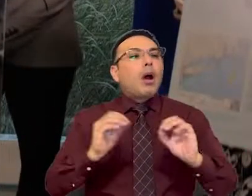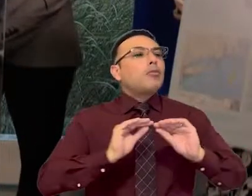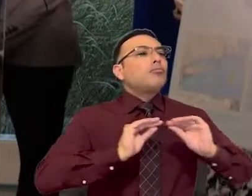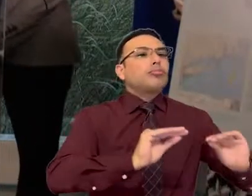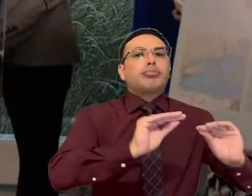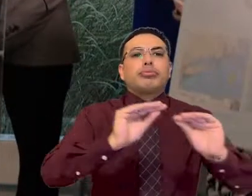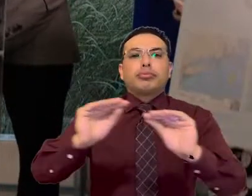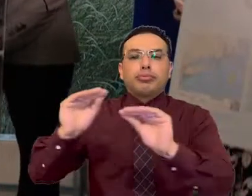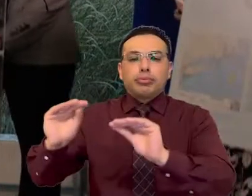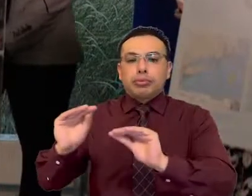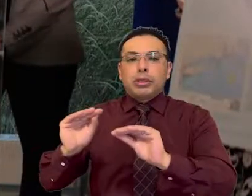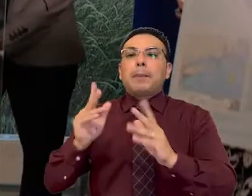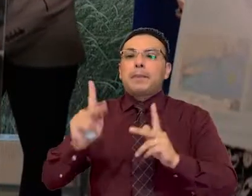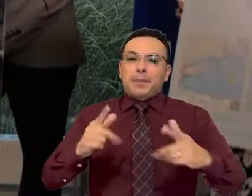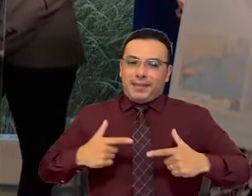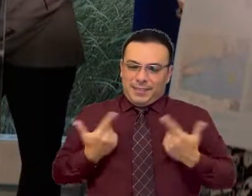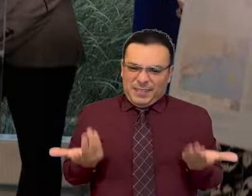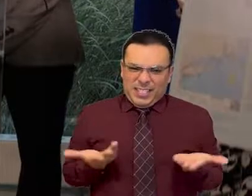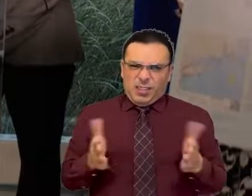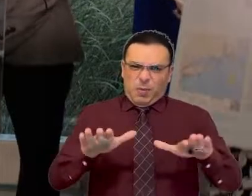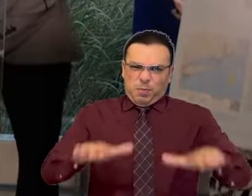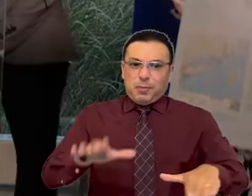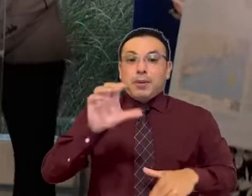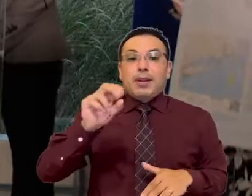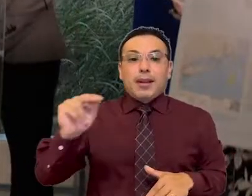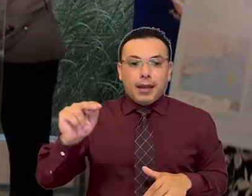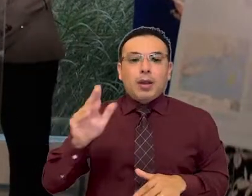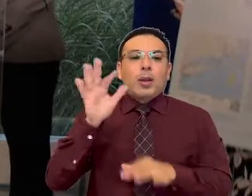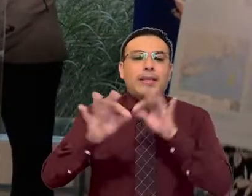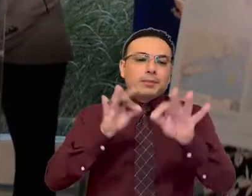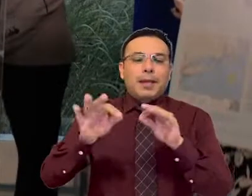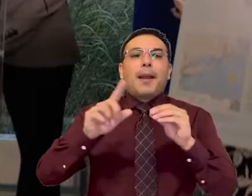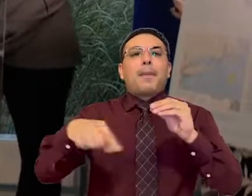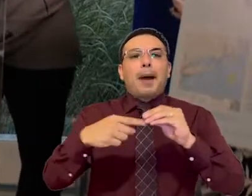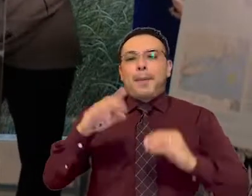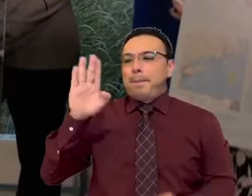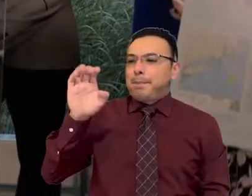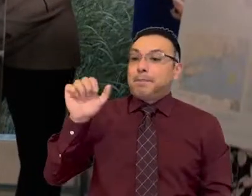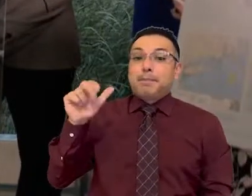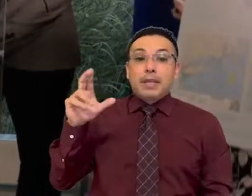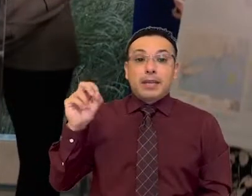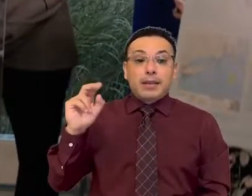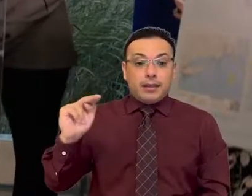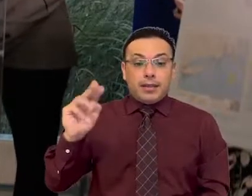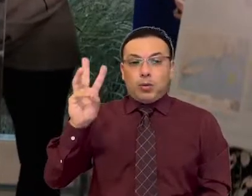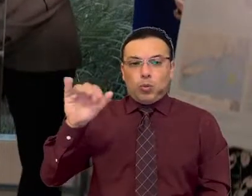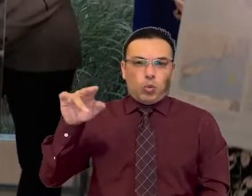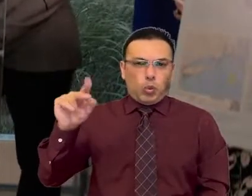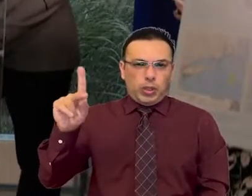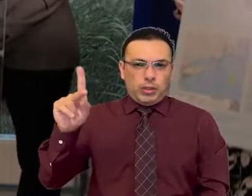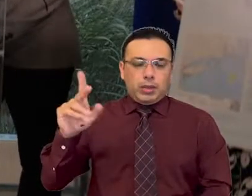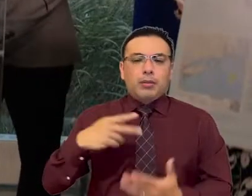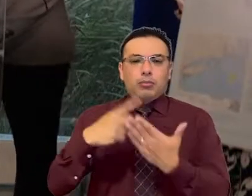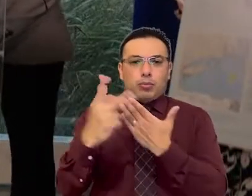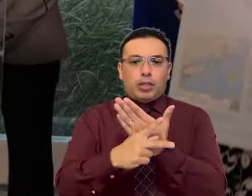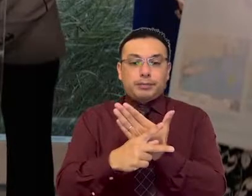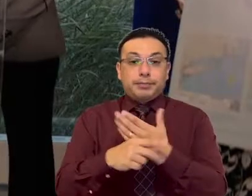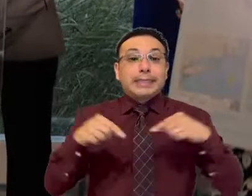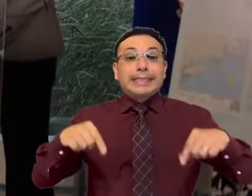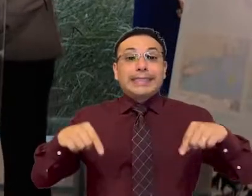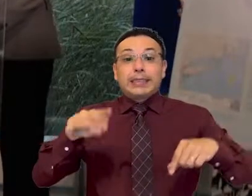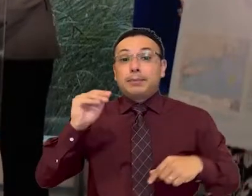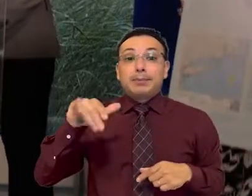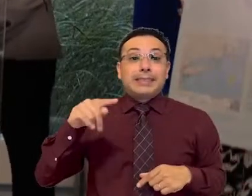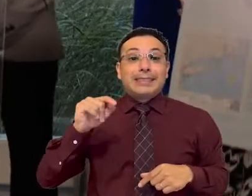Connecticut residents about the details of their Beacon Wind project. So our mission here at Mystic Aquarium is to inspire people